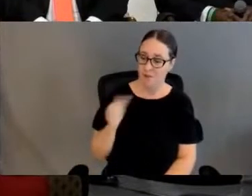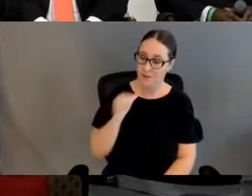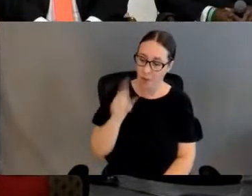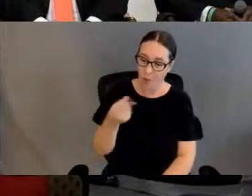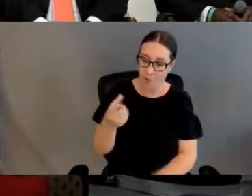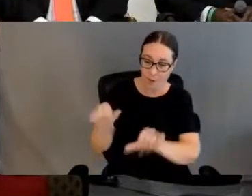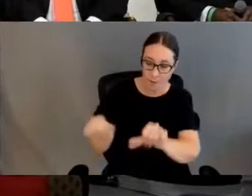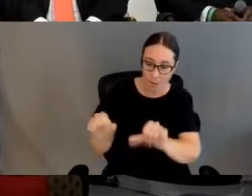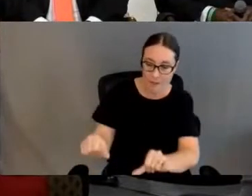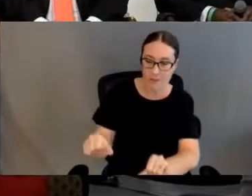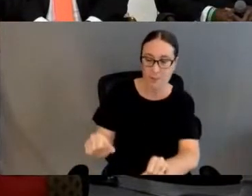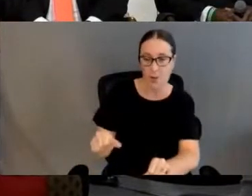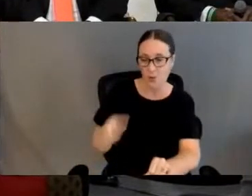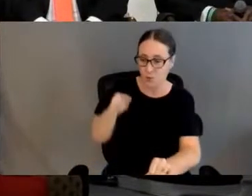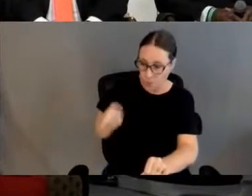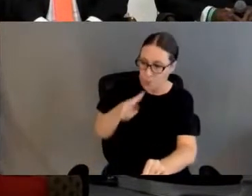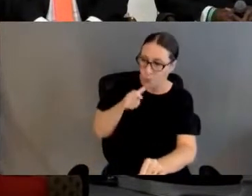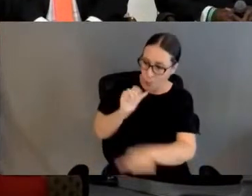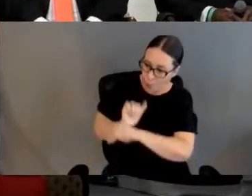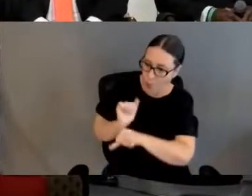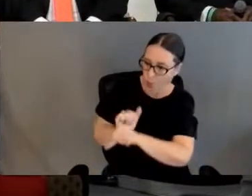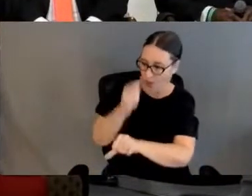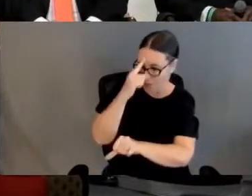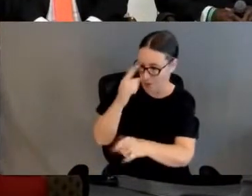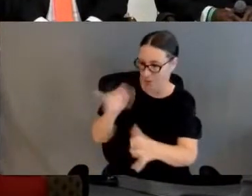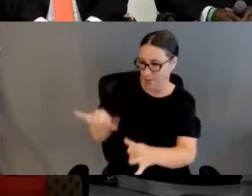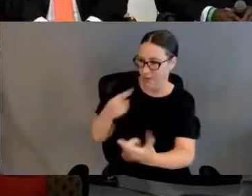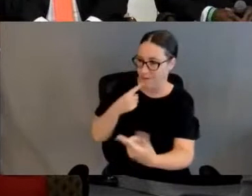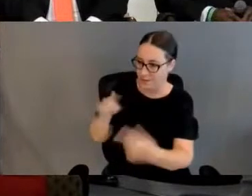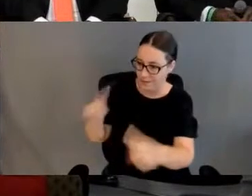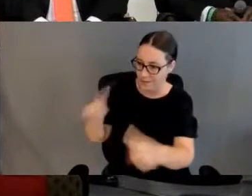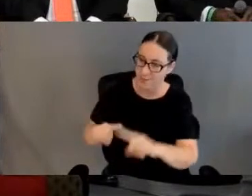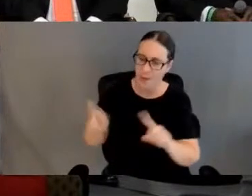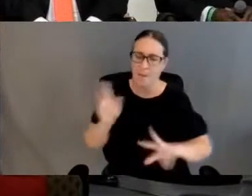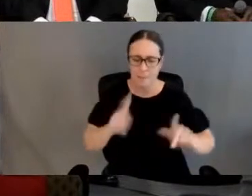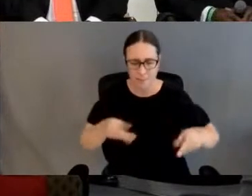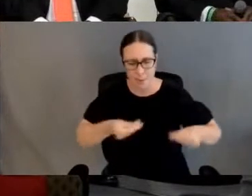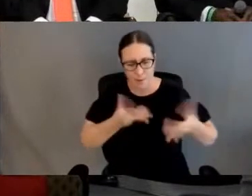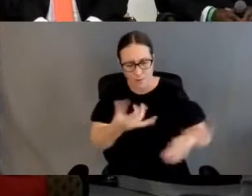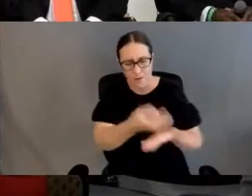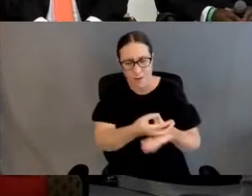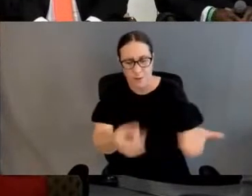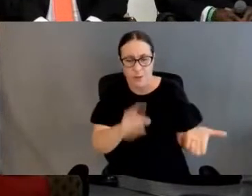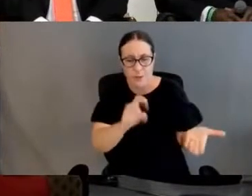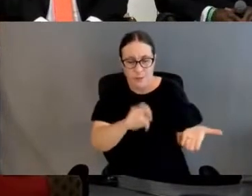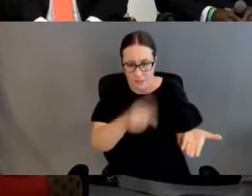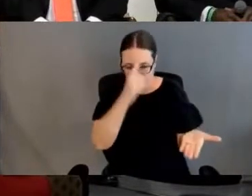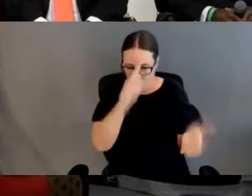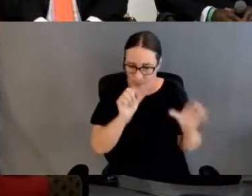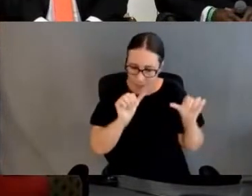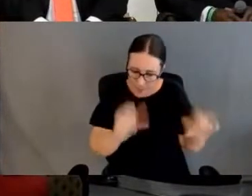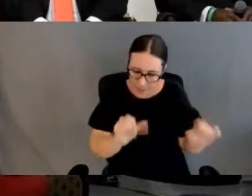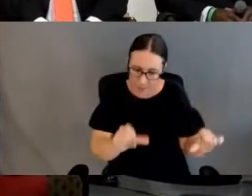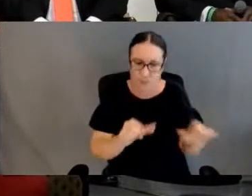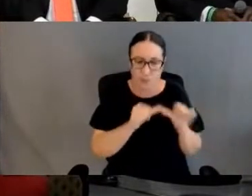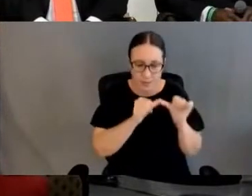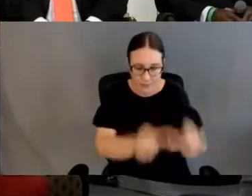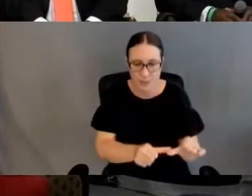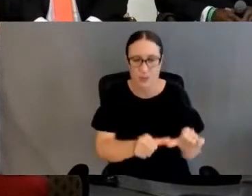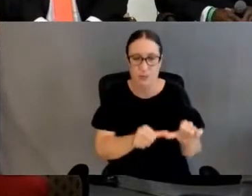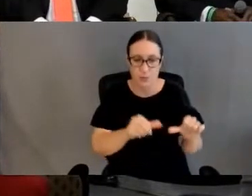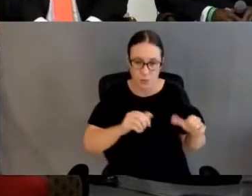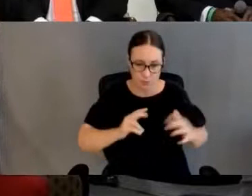make your stories possible, but being provided the resources they need to continue to lend and build businesses in their communities. And